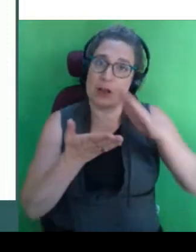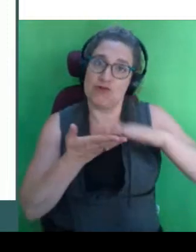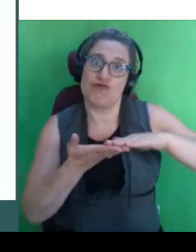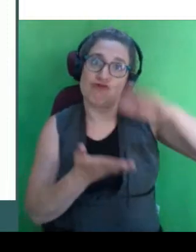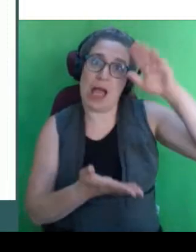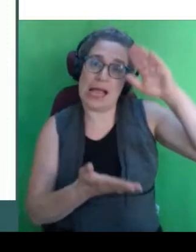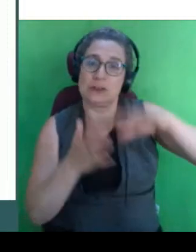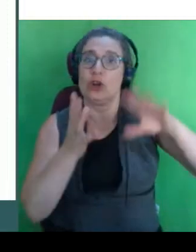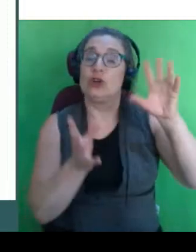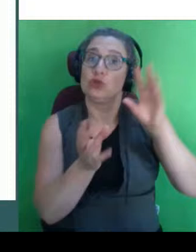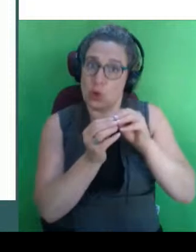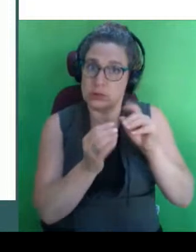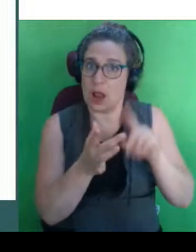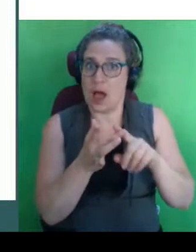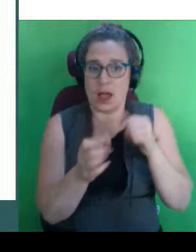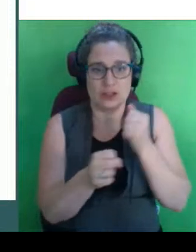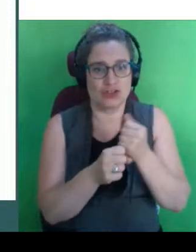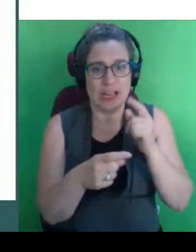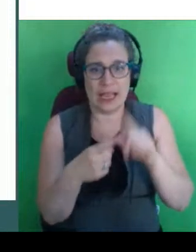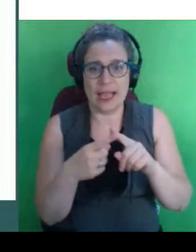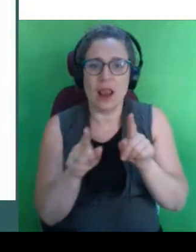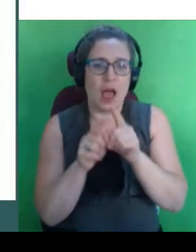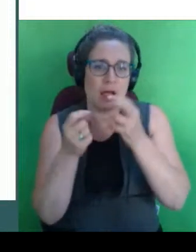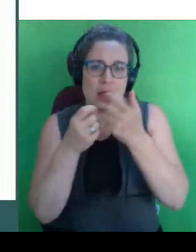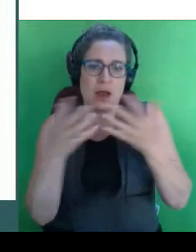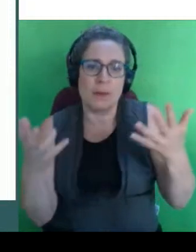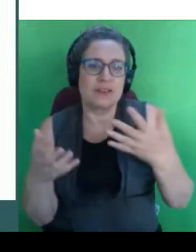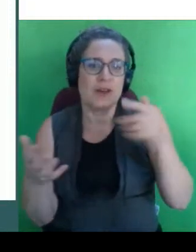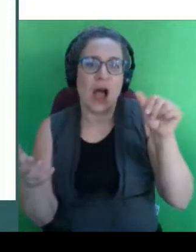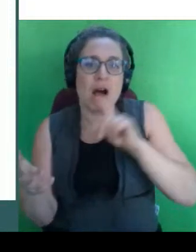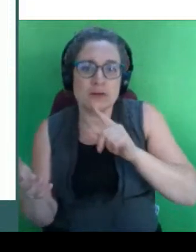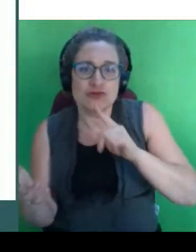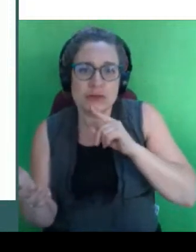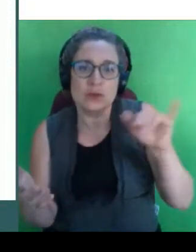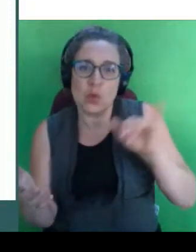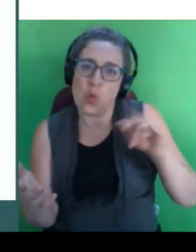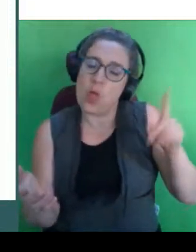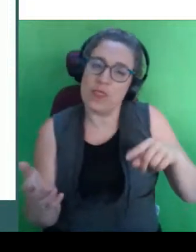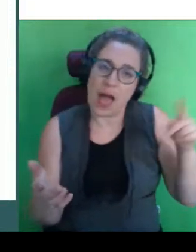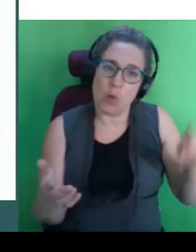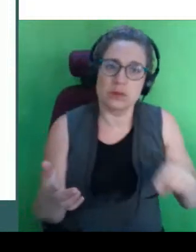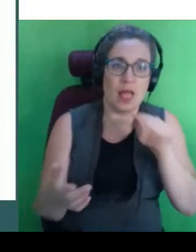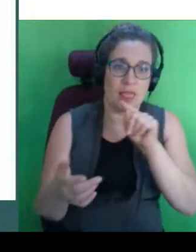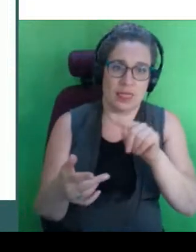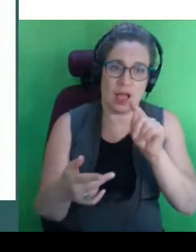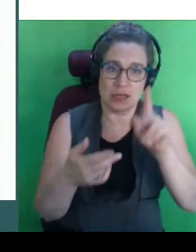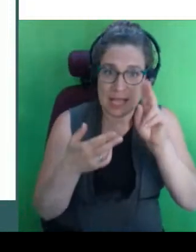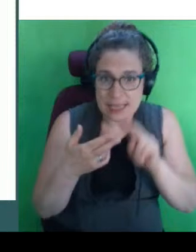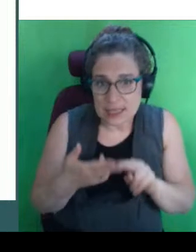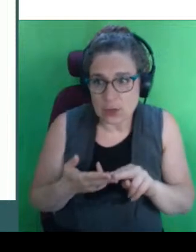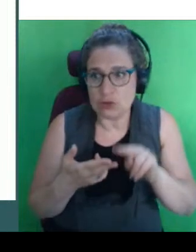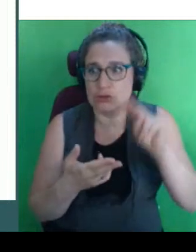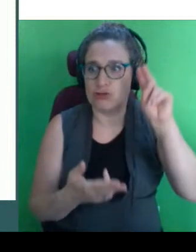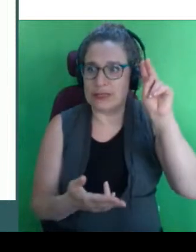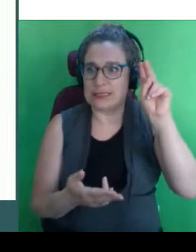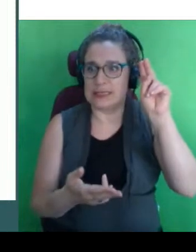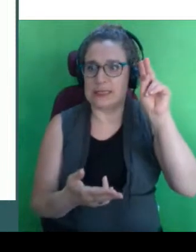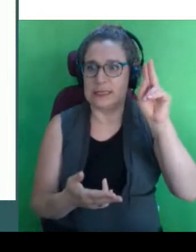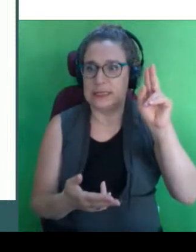a number of hundreds or a number of thousands, that increases the chance that you may get